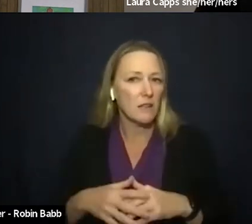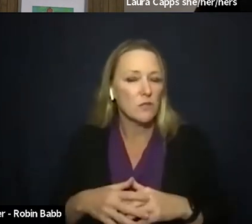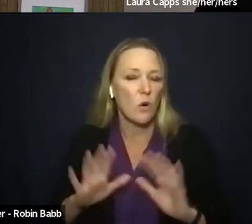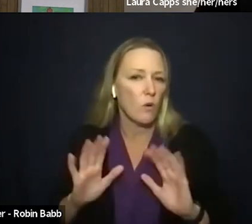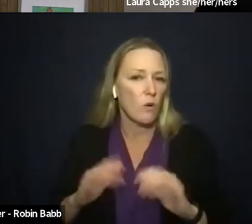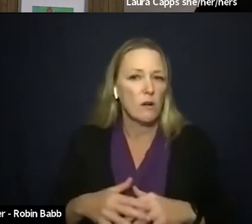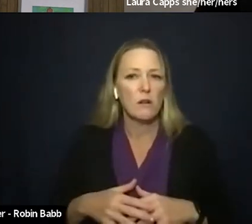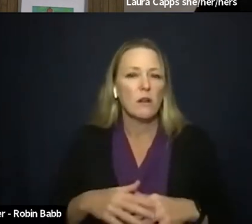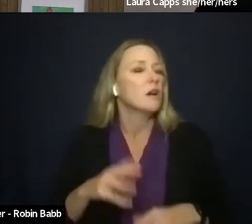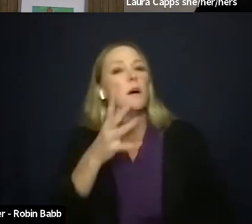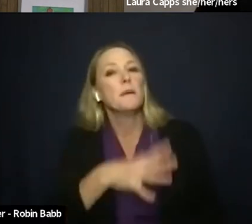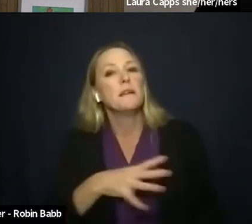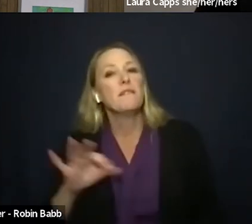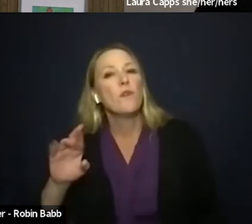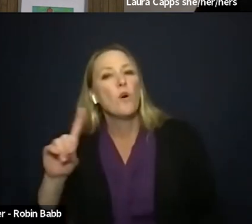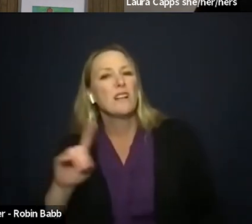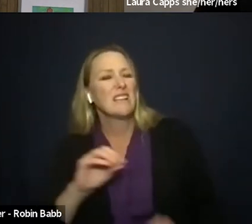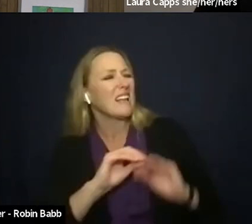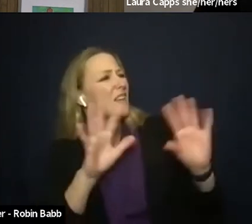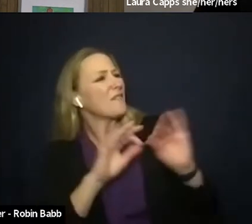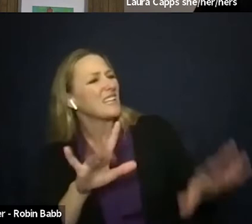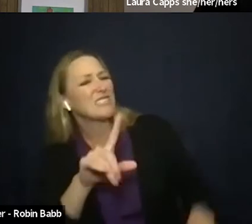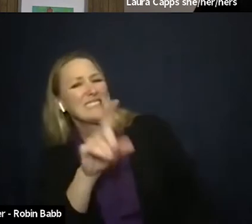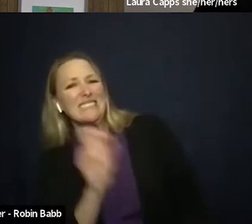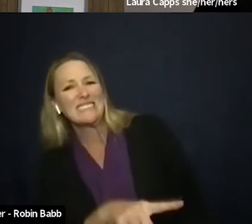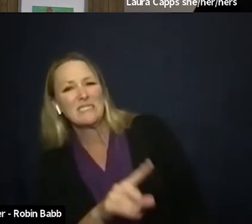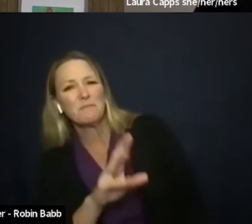something uh mr price